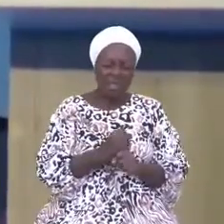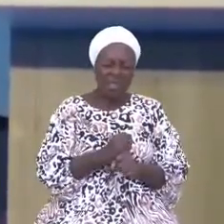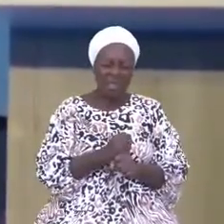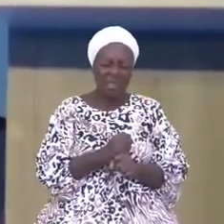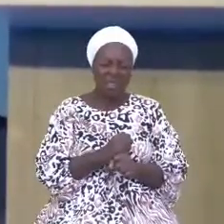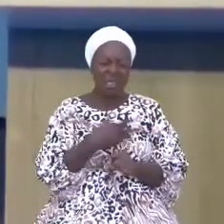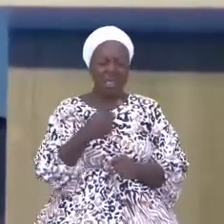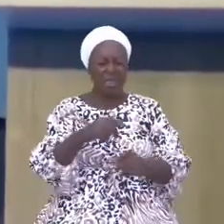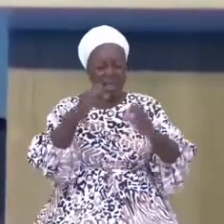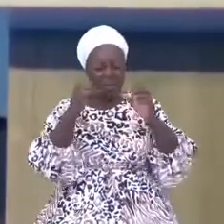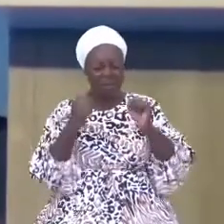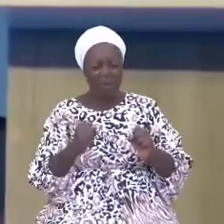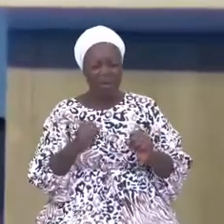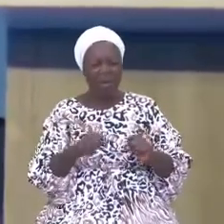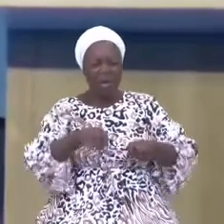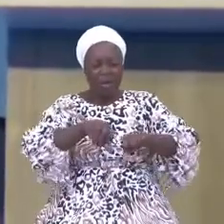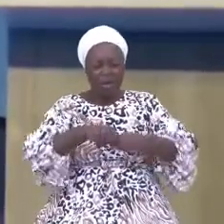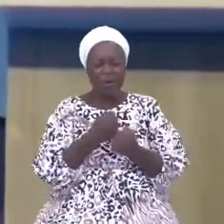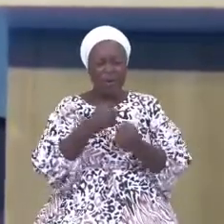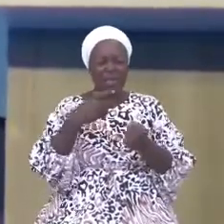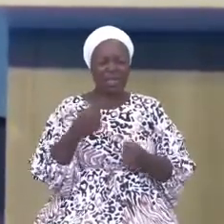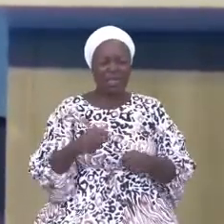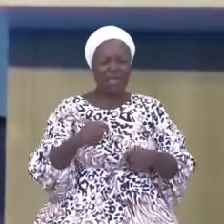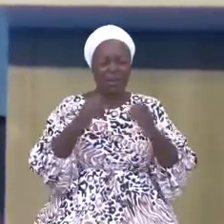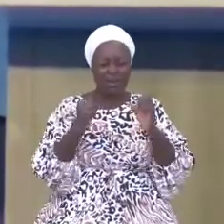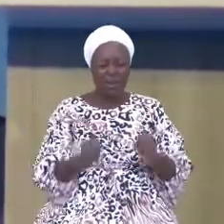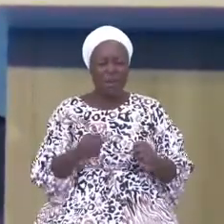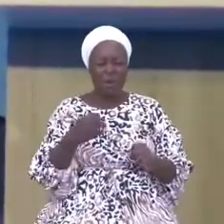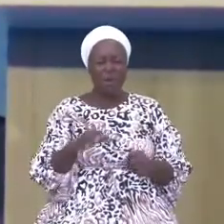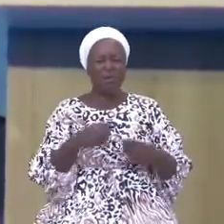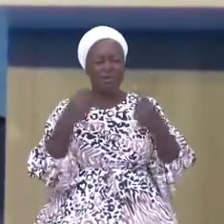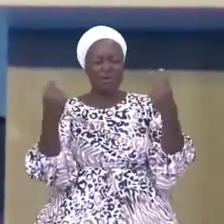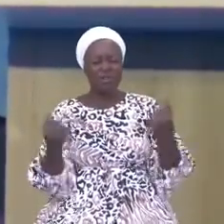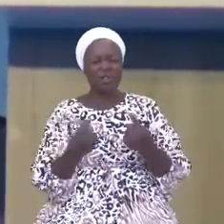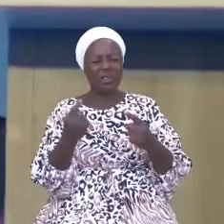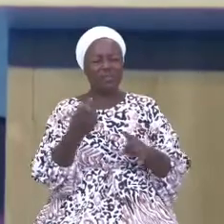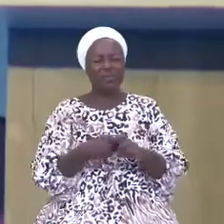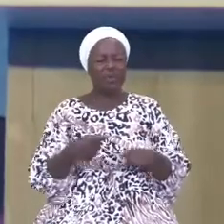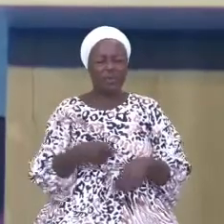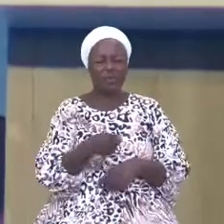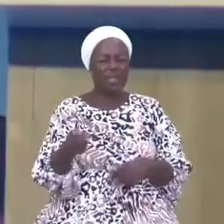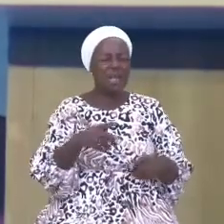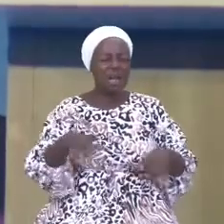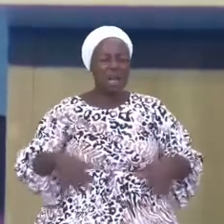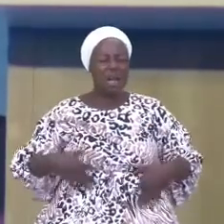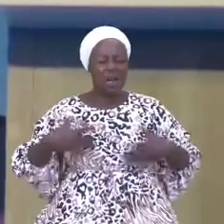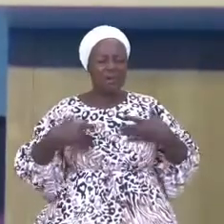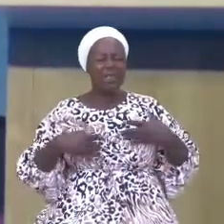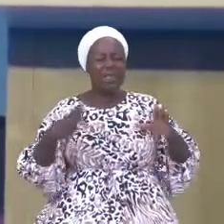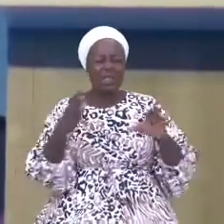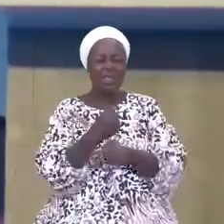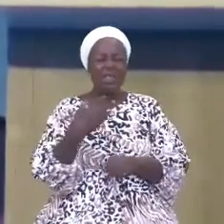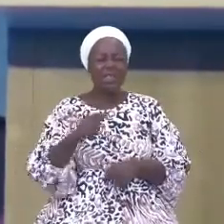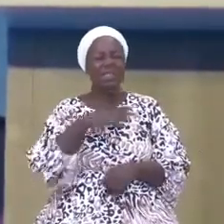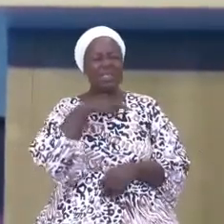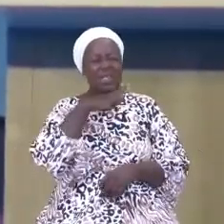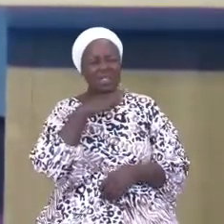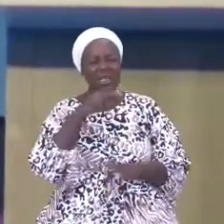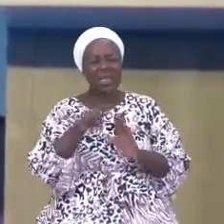the power, break the power of sin from their lives. Take the pollution of